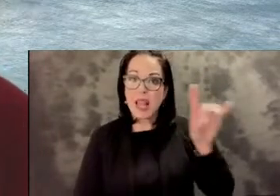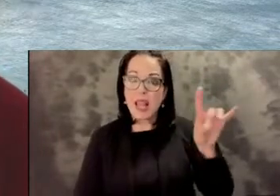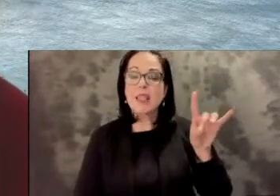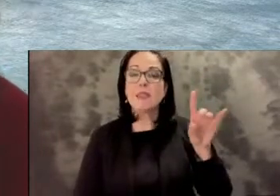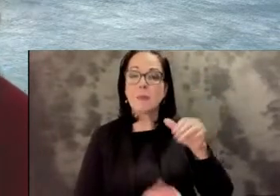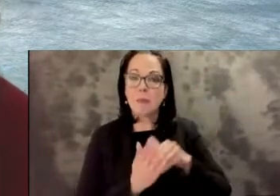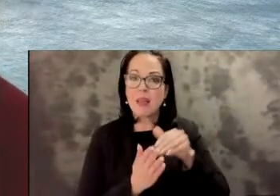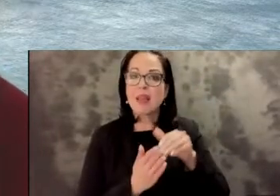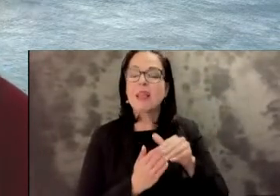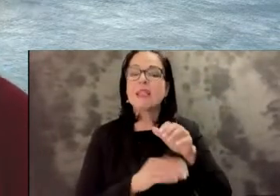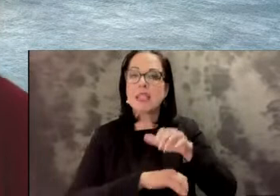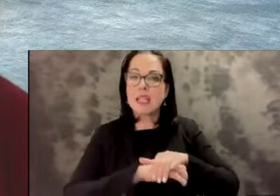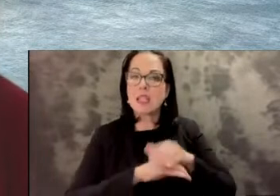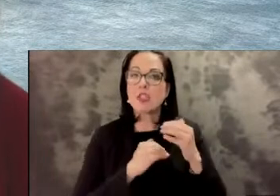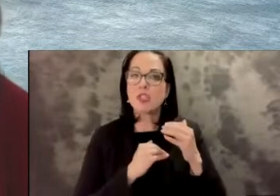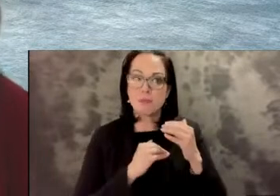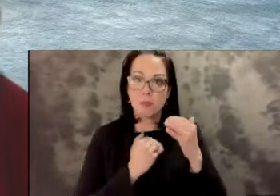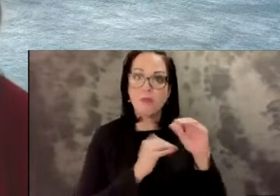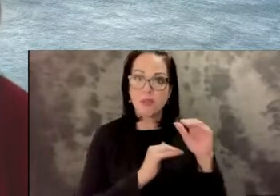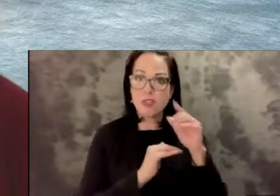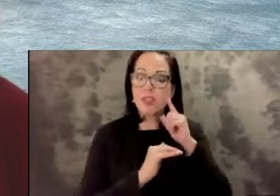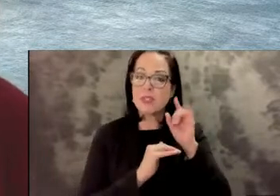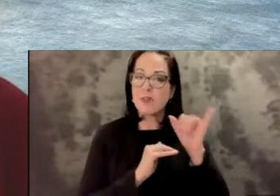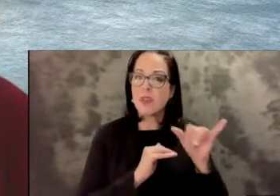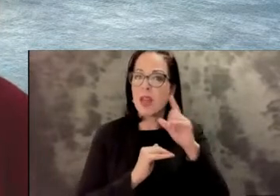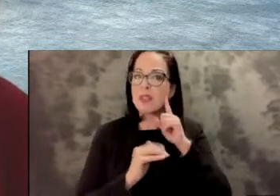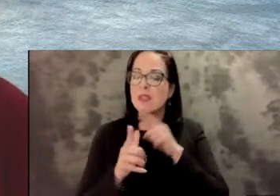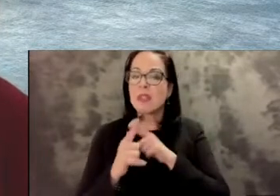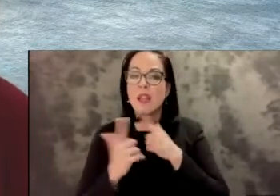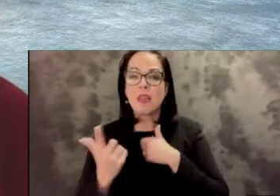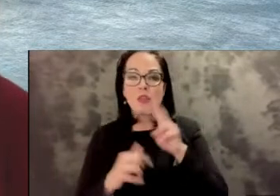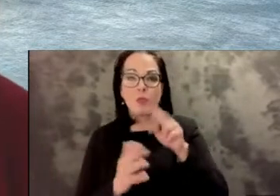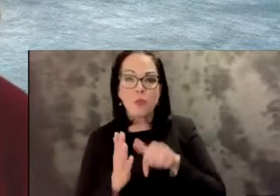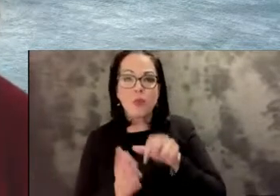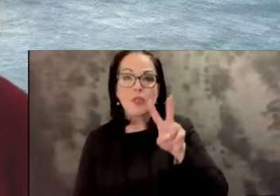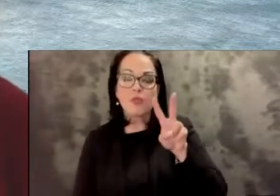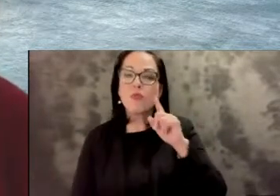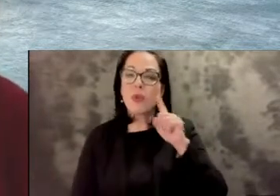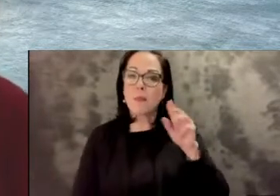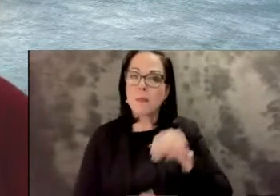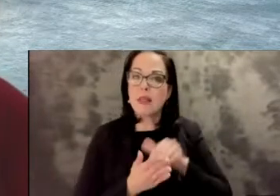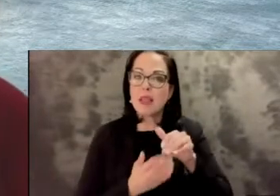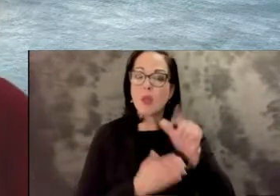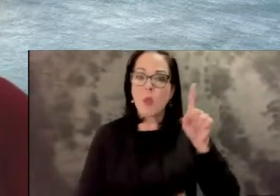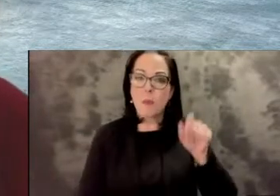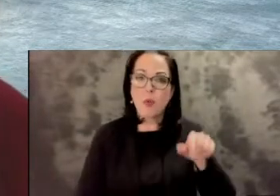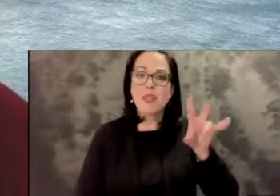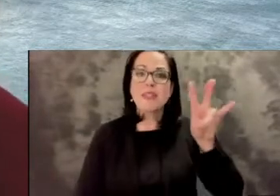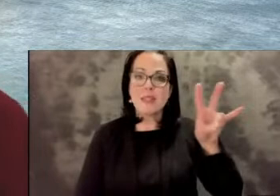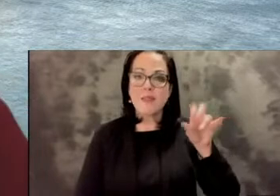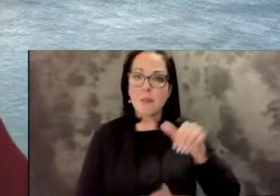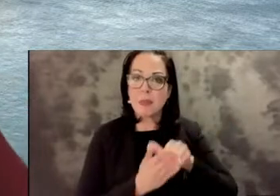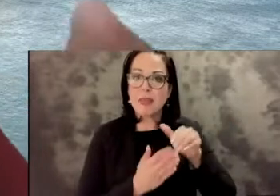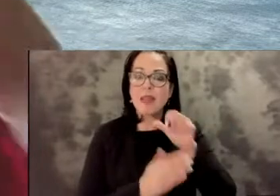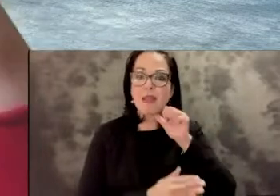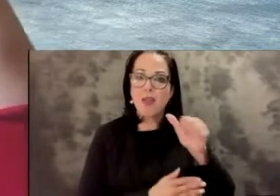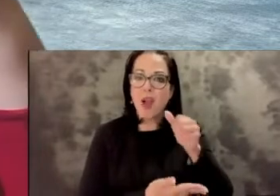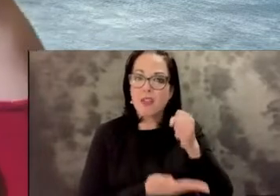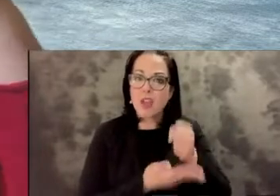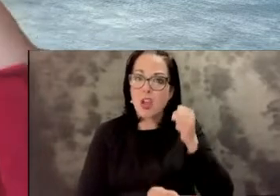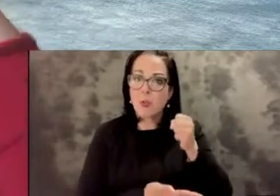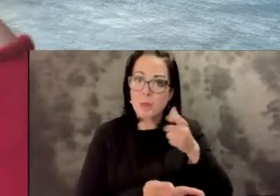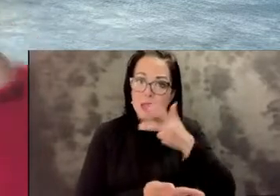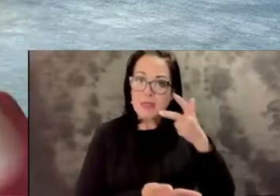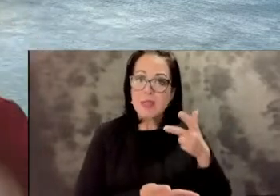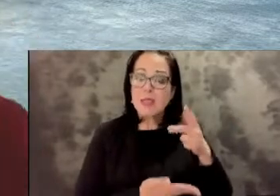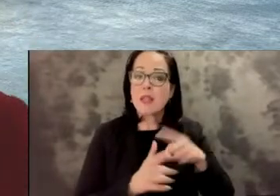English proficient, the 2.2 million poor, the 1.7 million undocumented, the 1.5 million